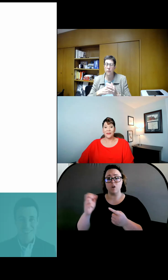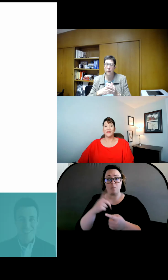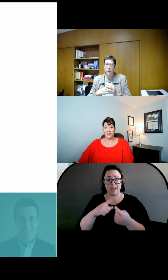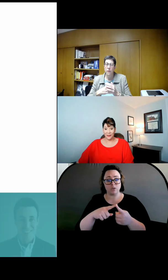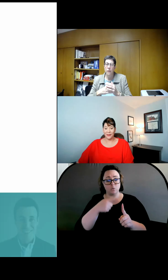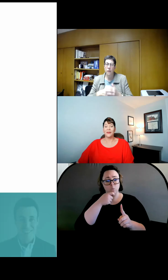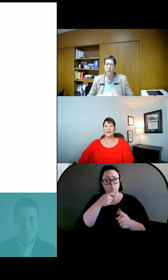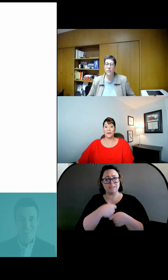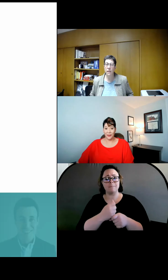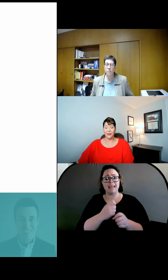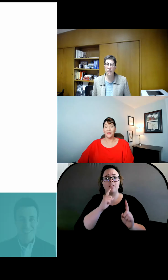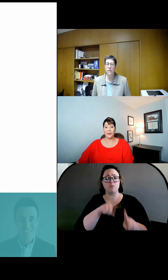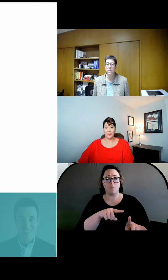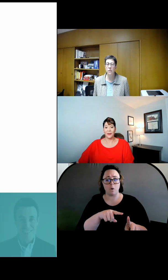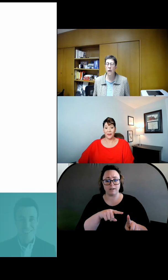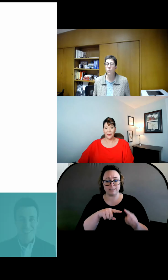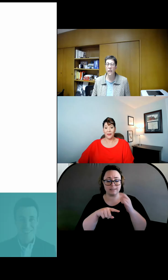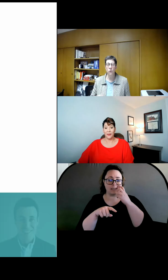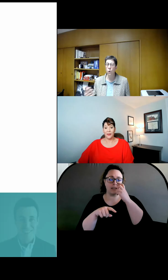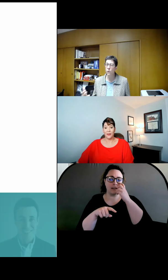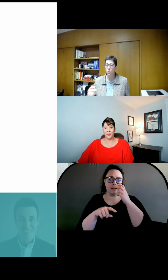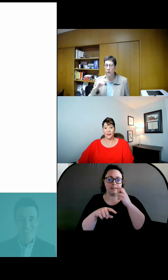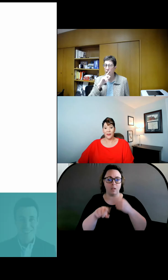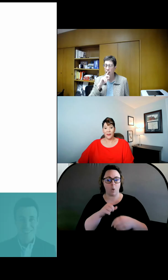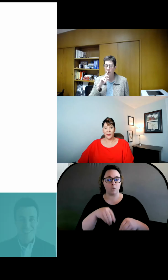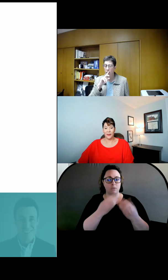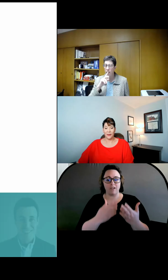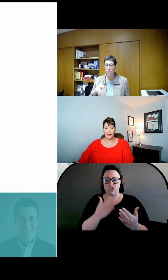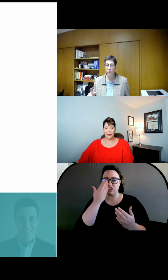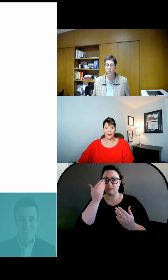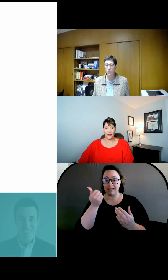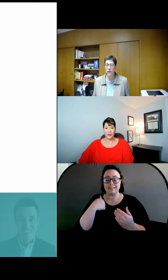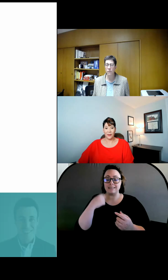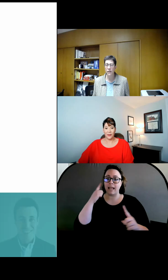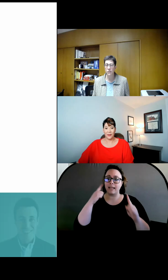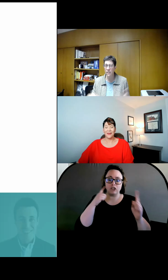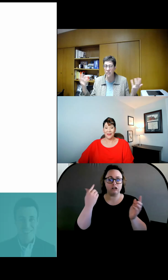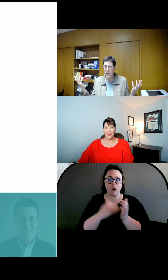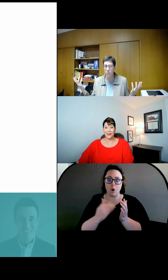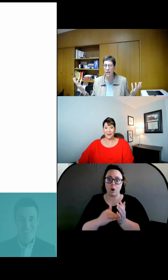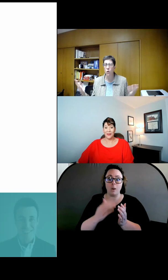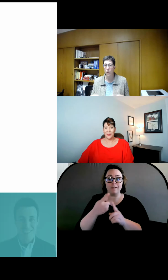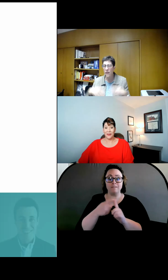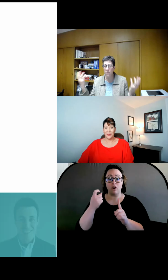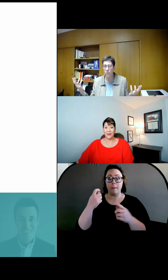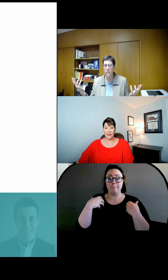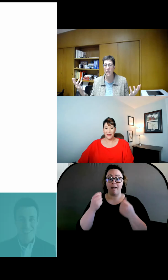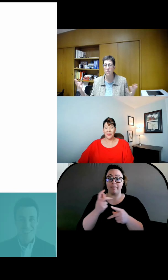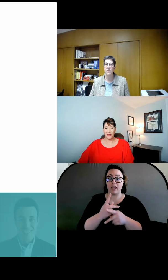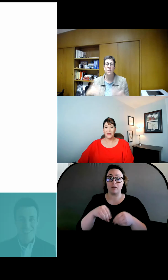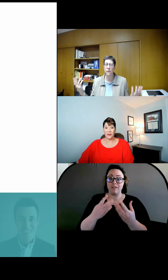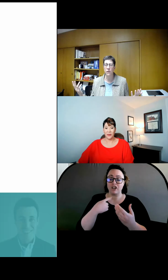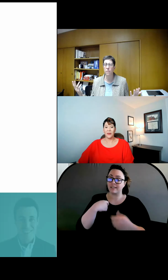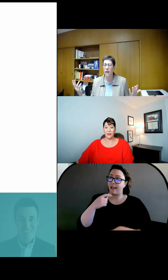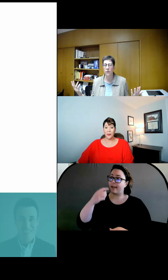report. And because what I hear over and over again from healthcare providers is like a black hole. I make a report to